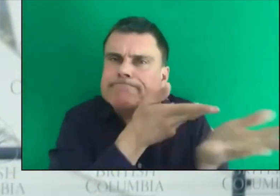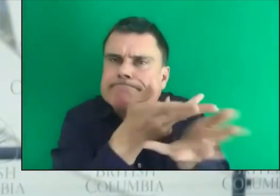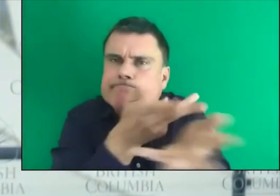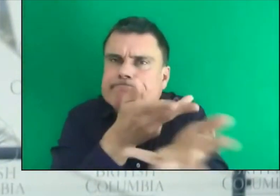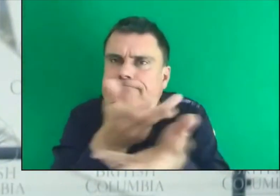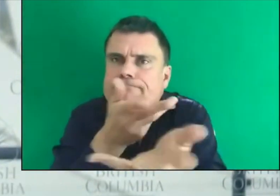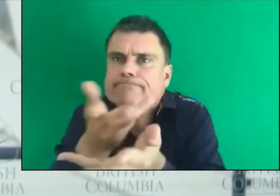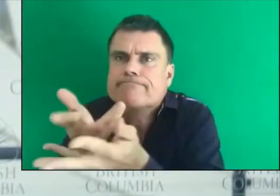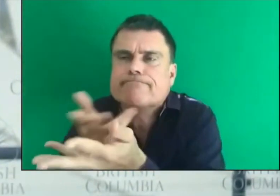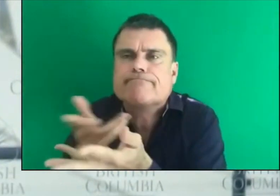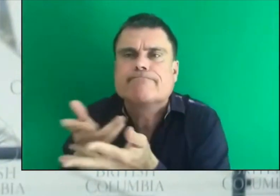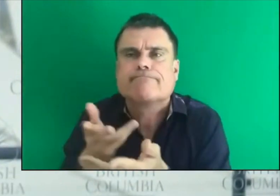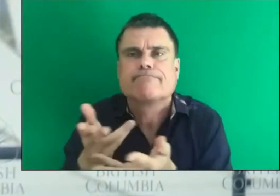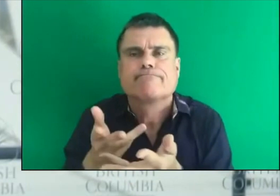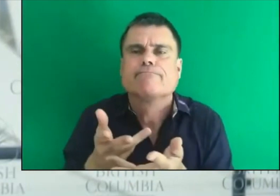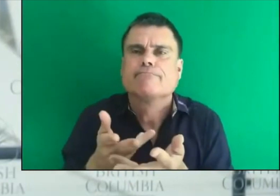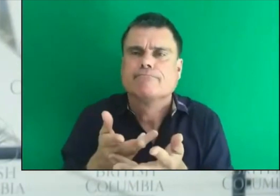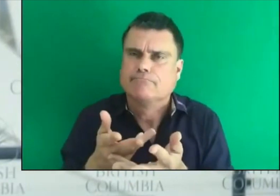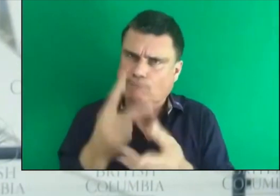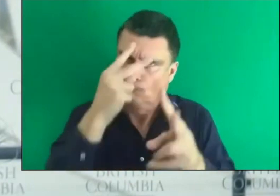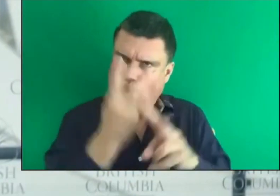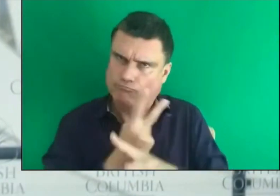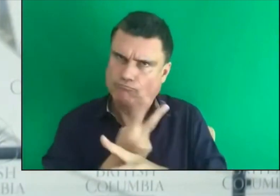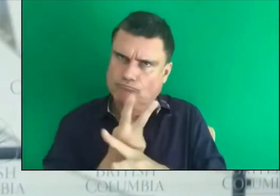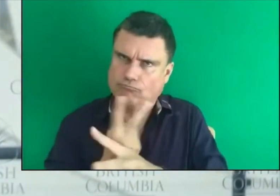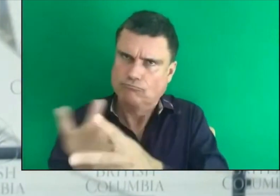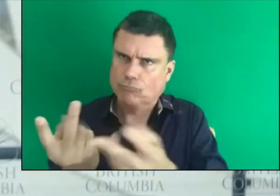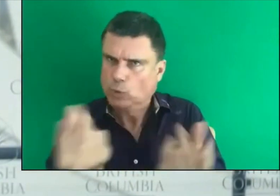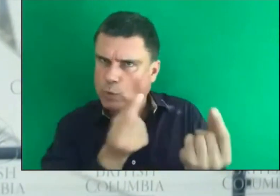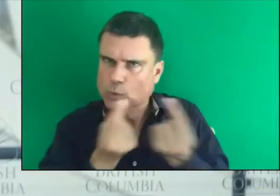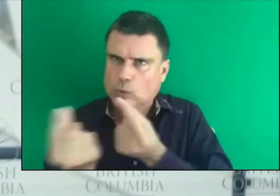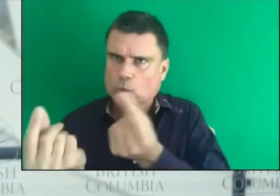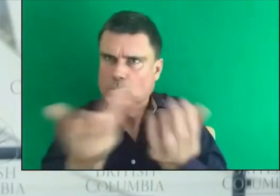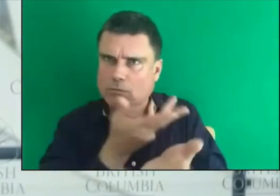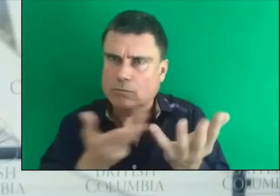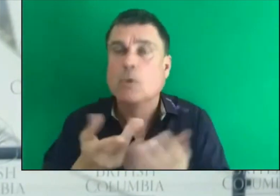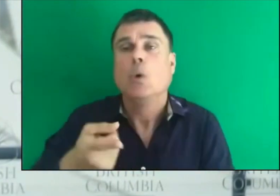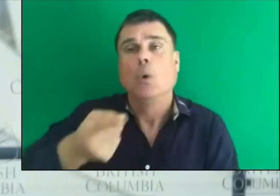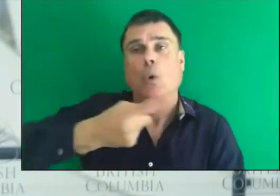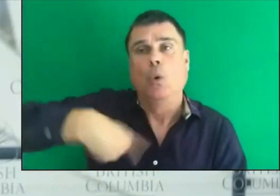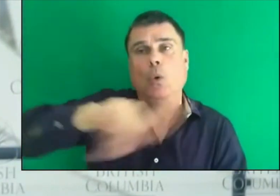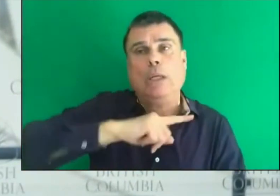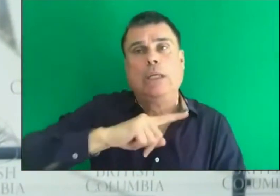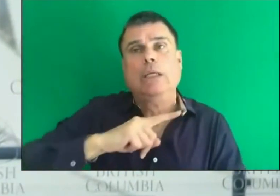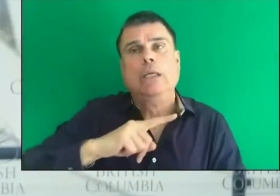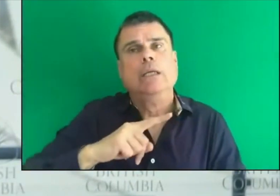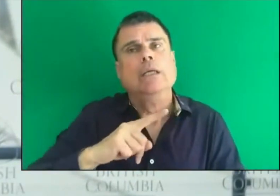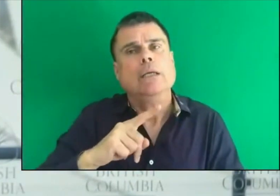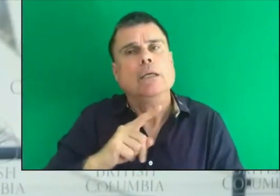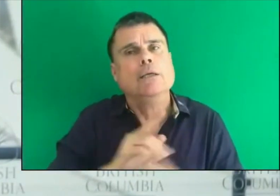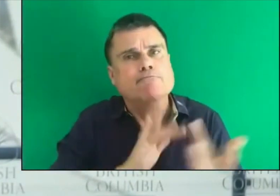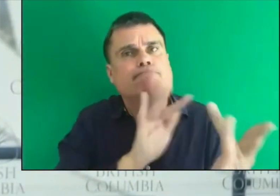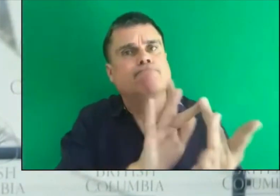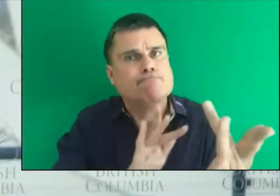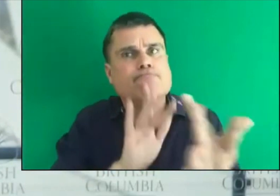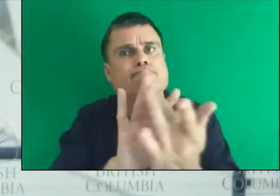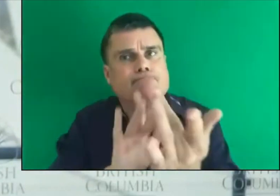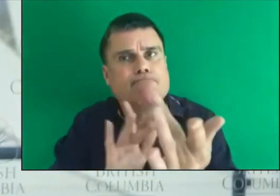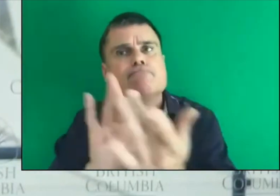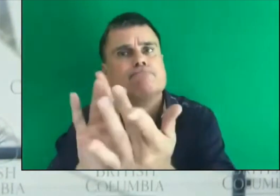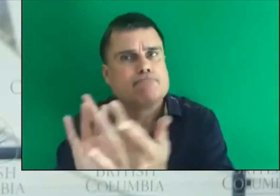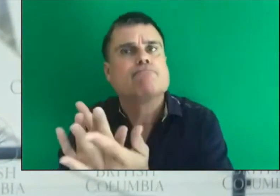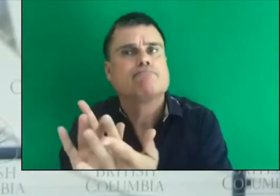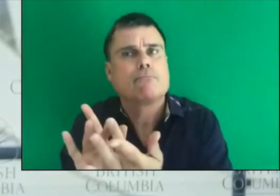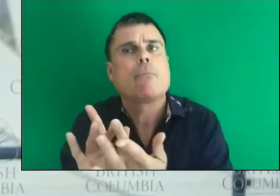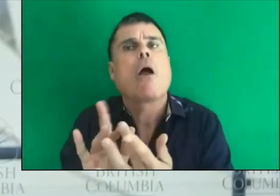media, but also with key people and influencers and healthcare providers and others in the Fraser Health